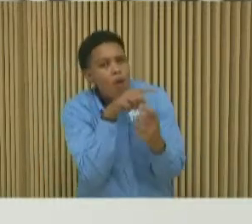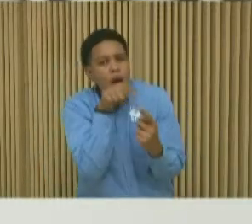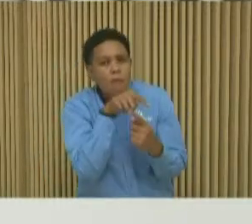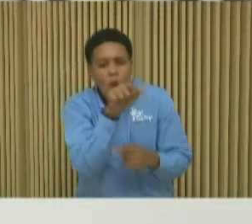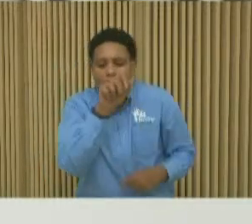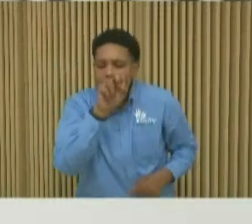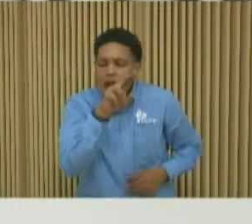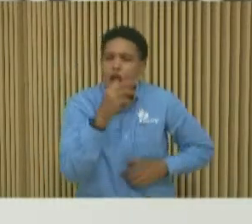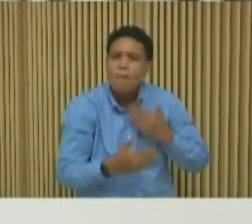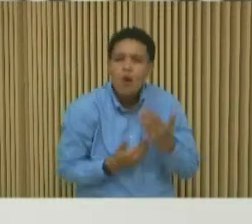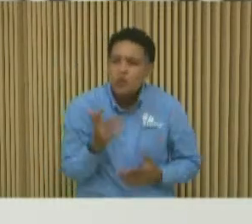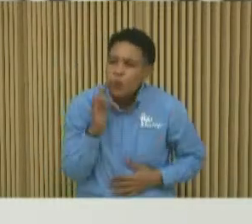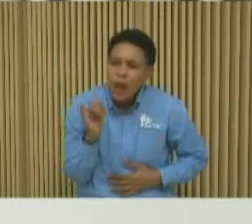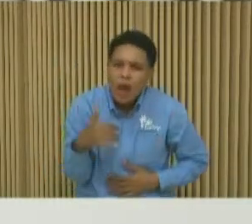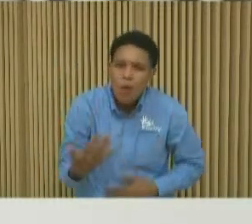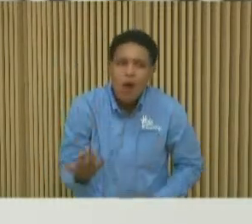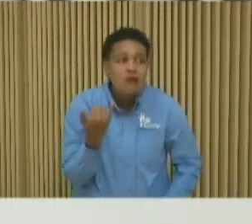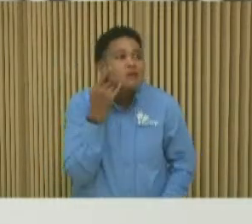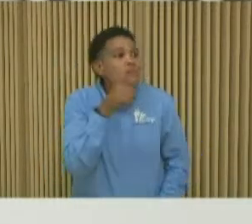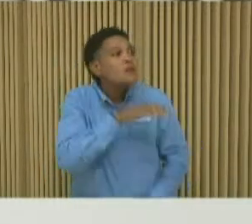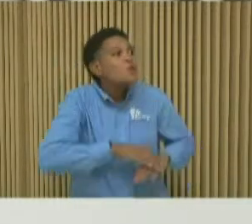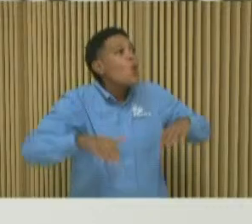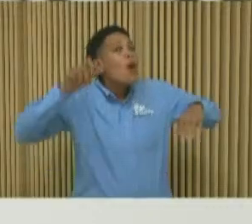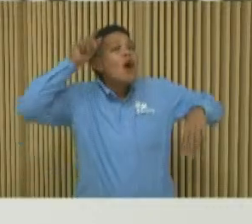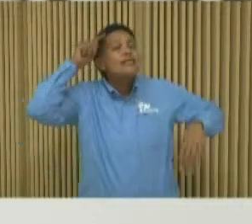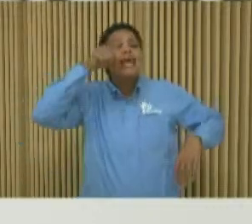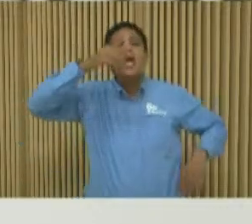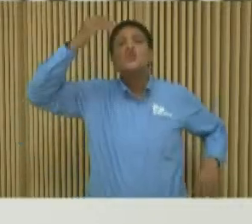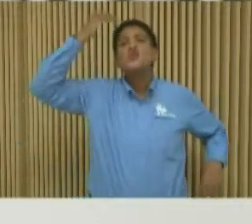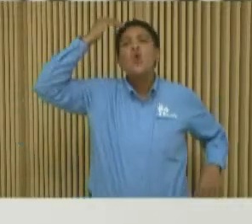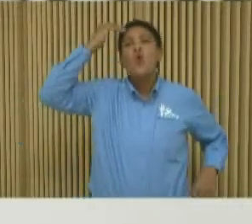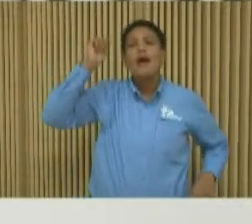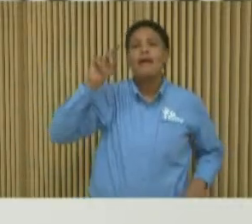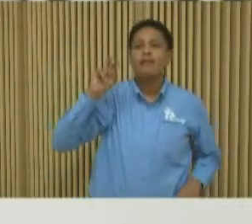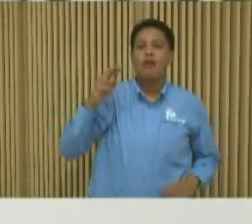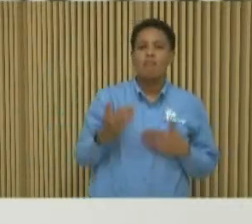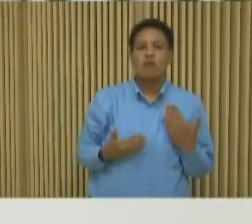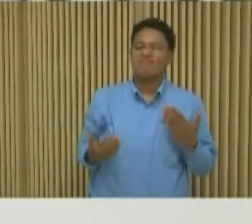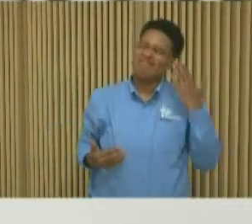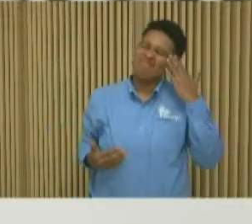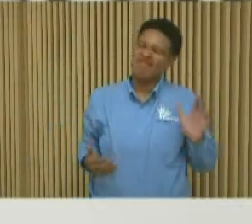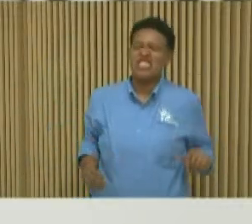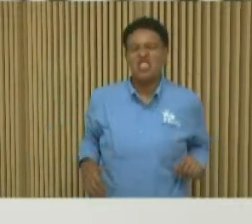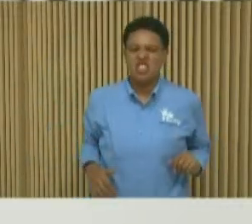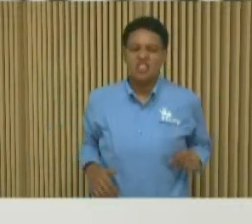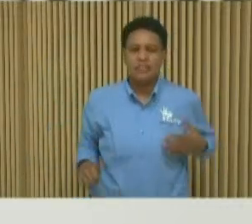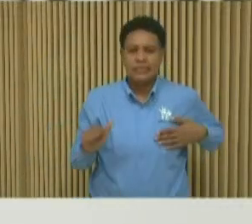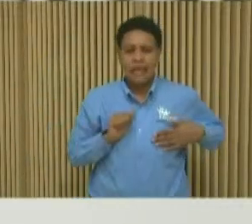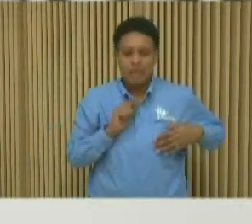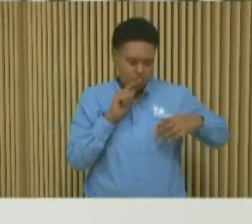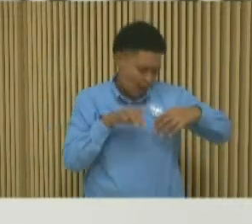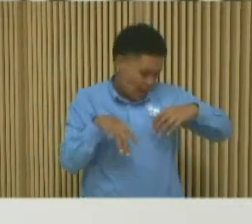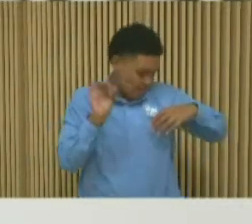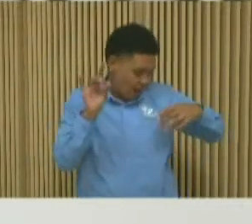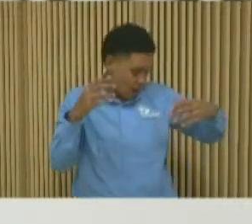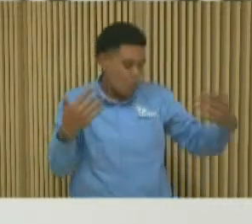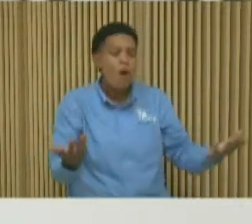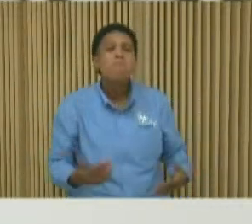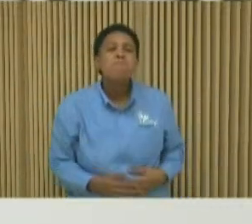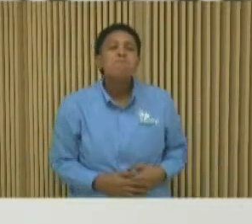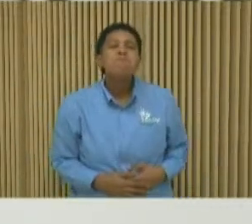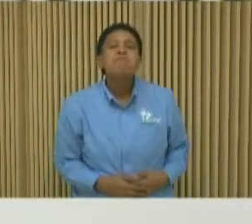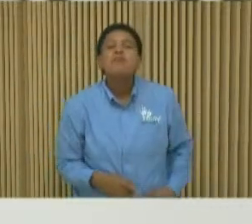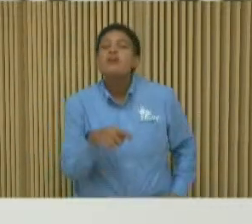ADR processes. Even if they don't understand, they know about it. And what I have found is that they